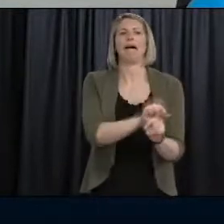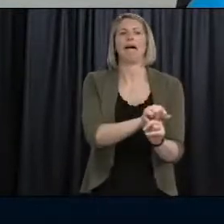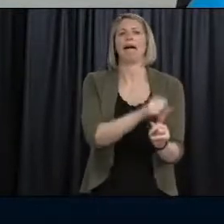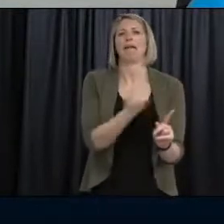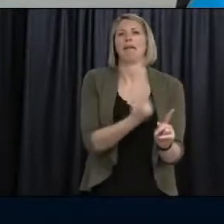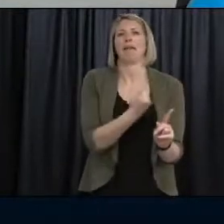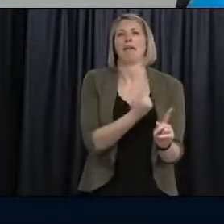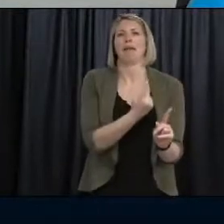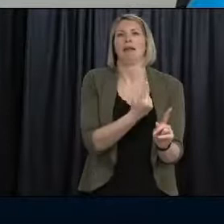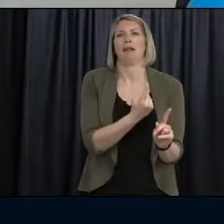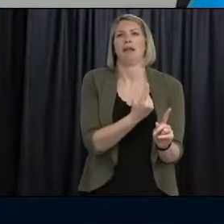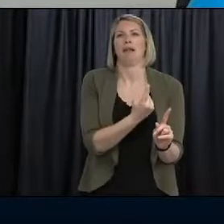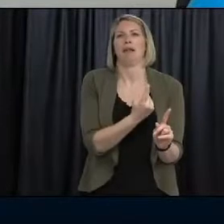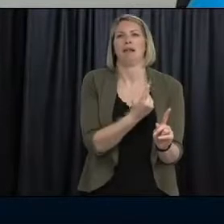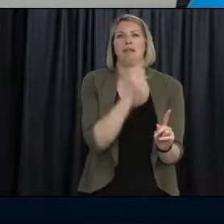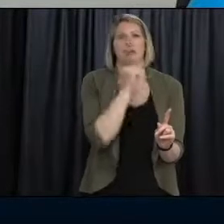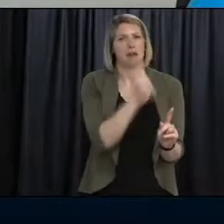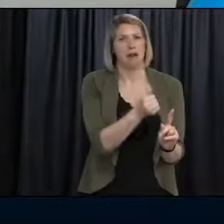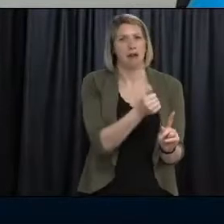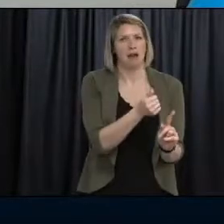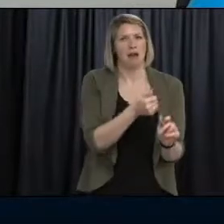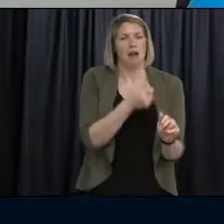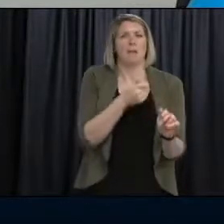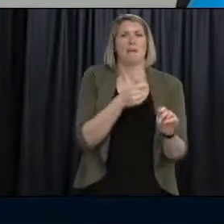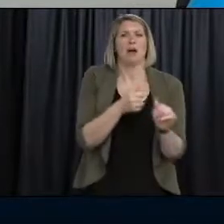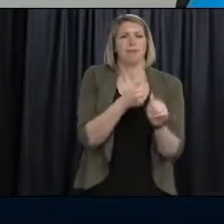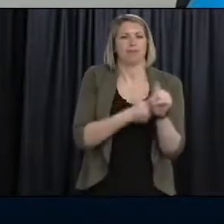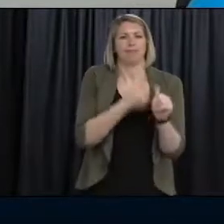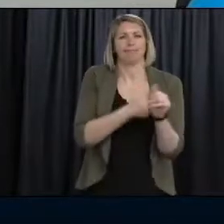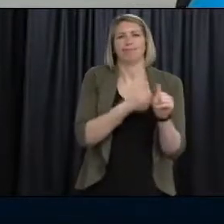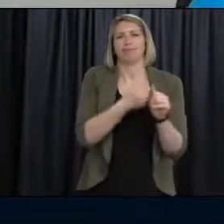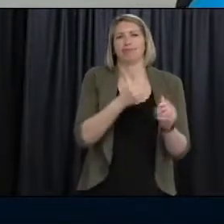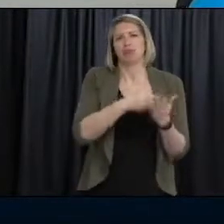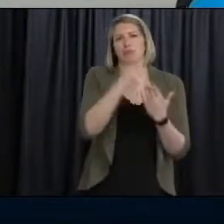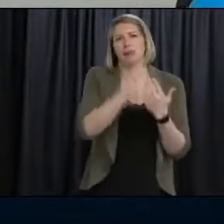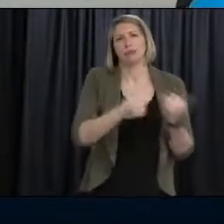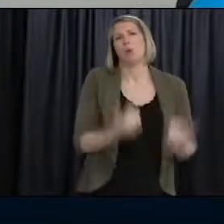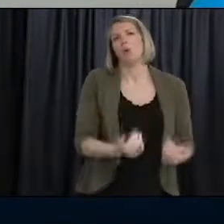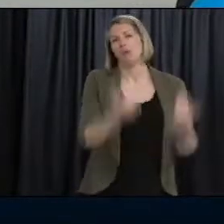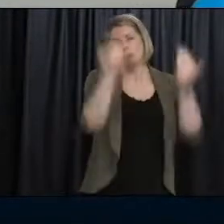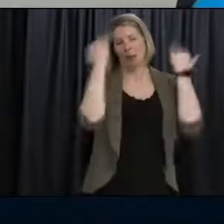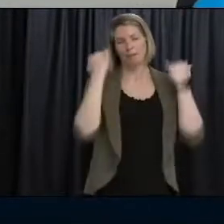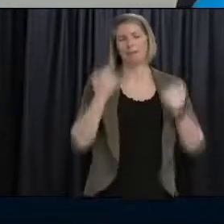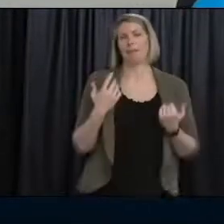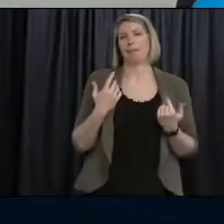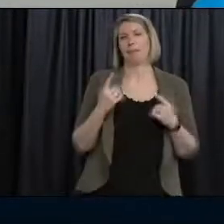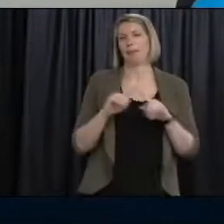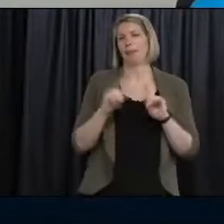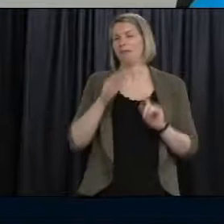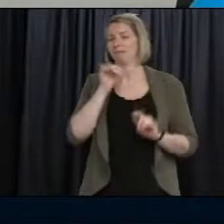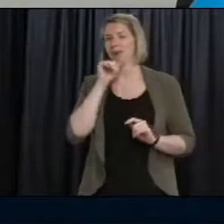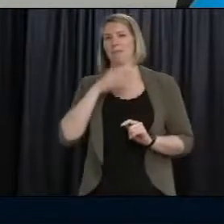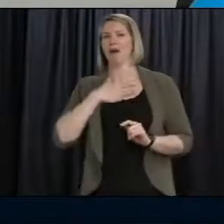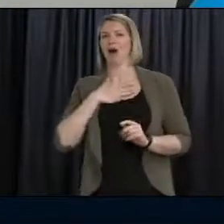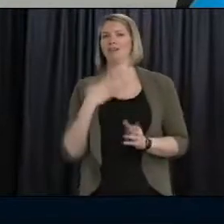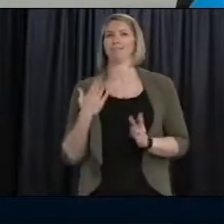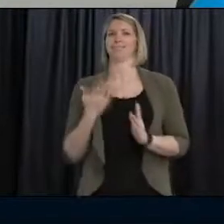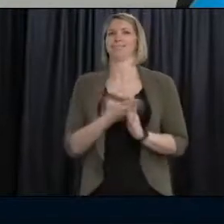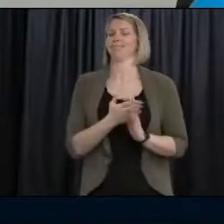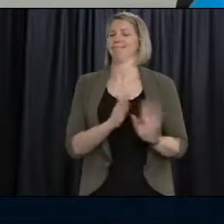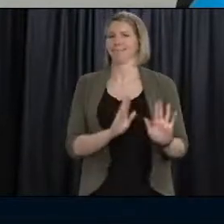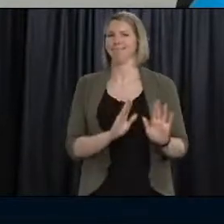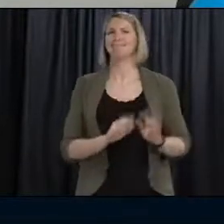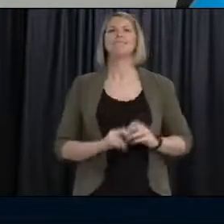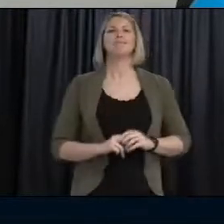coders, and that might be a better question addressed to Mr. Clark and his team. Yeah, Mr.